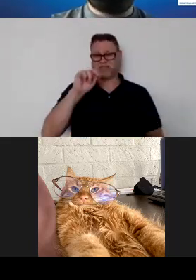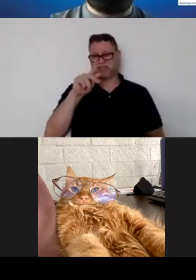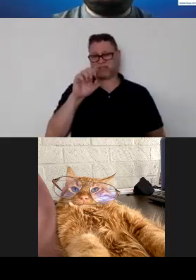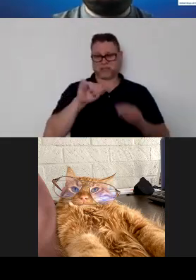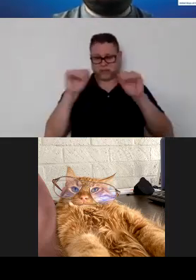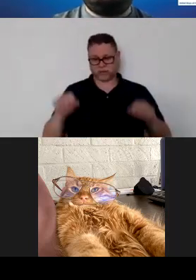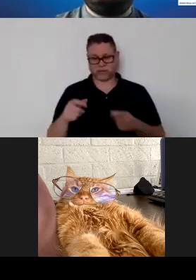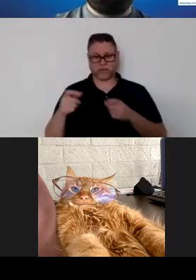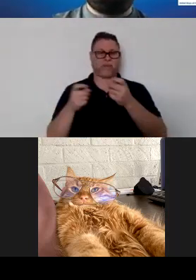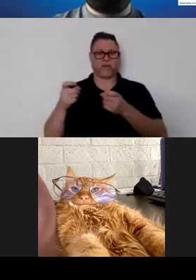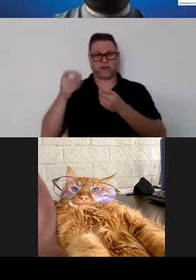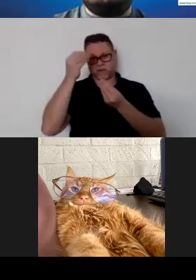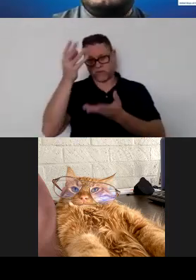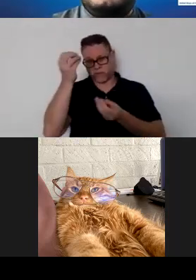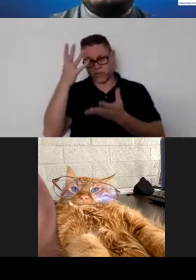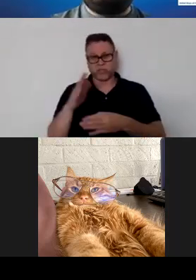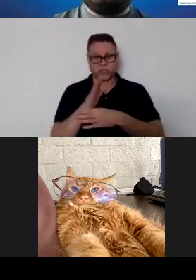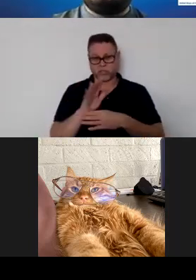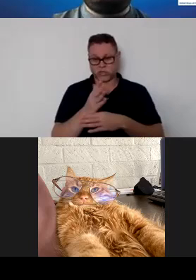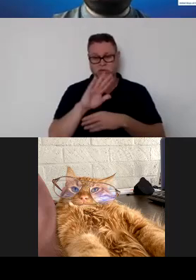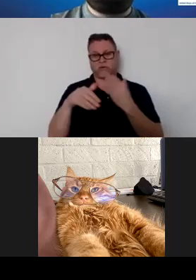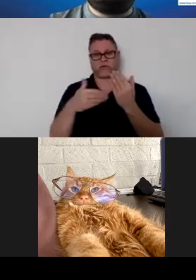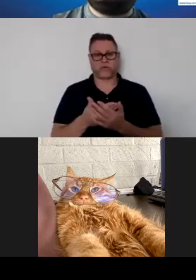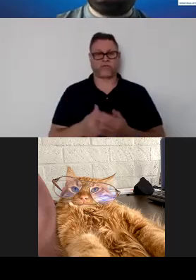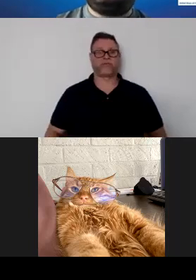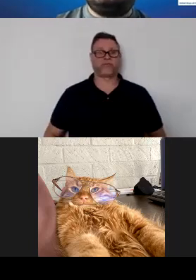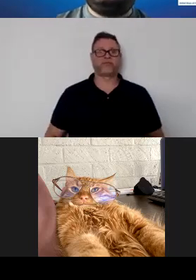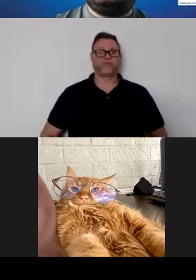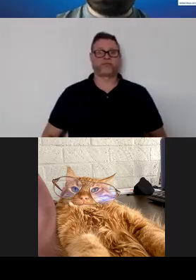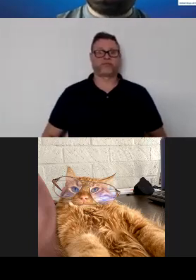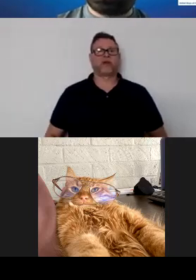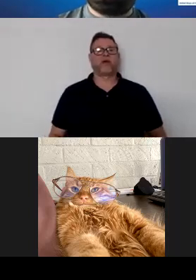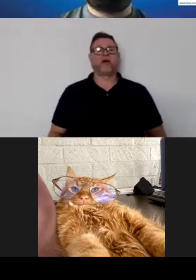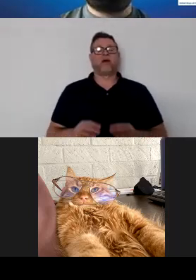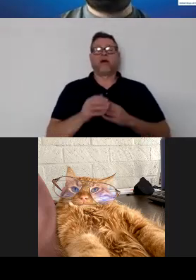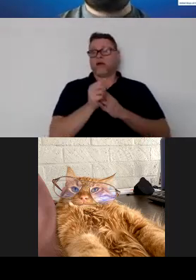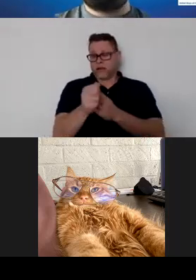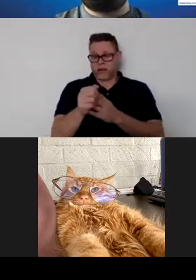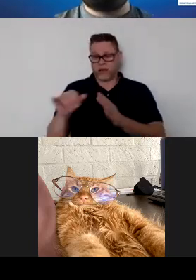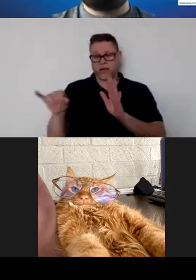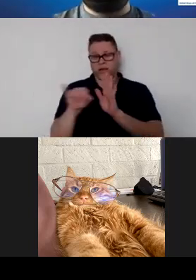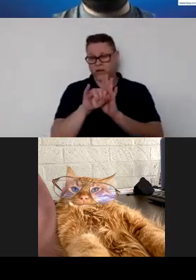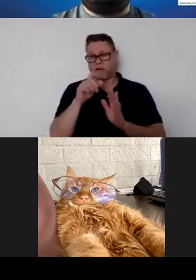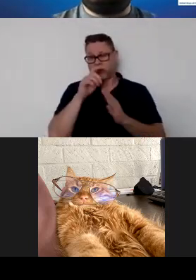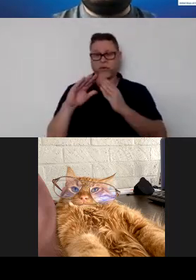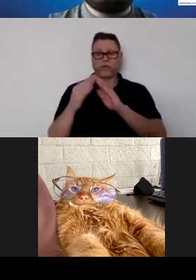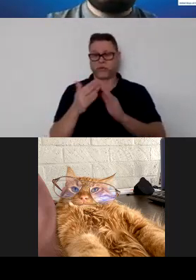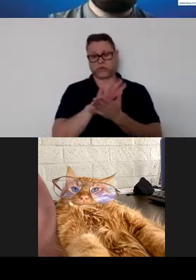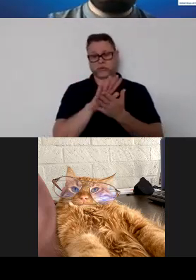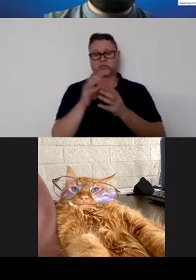activities, information sharing, all of these good things. Now, this, of course, will in part be led by the identified community school